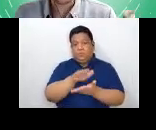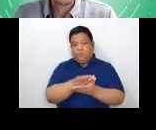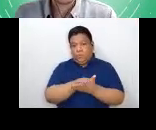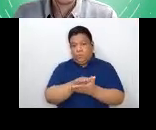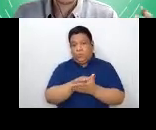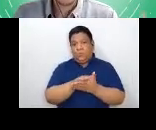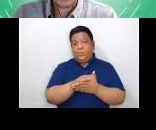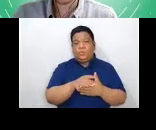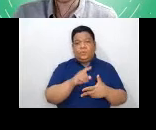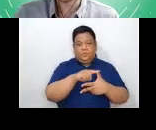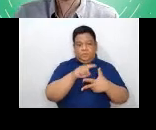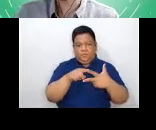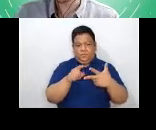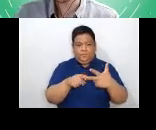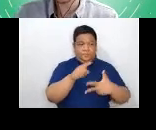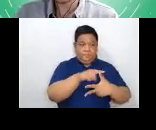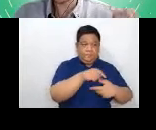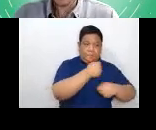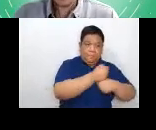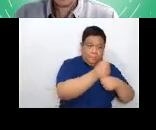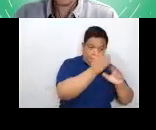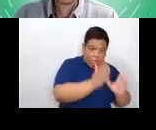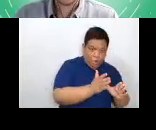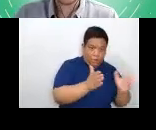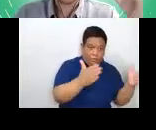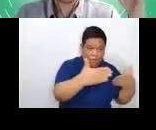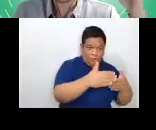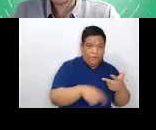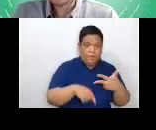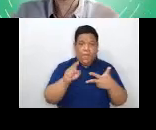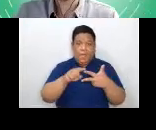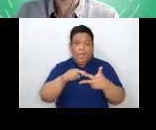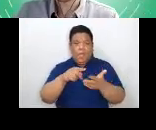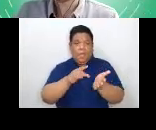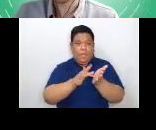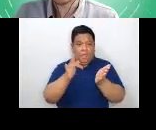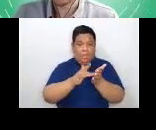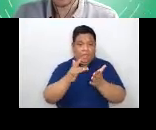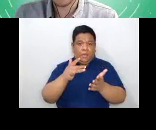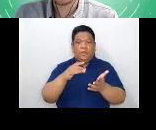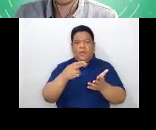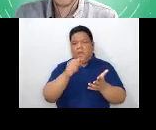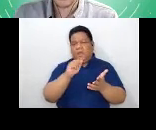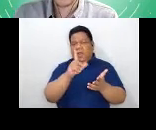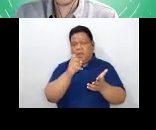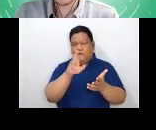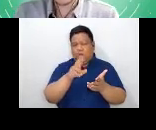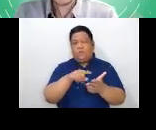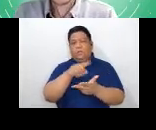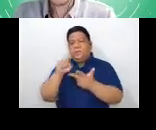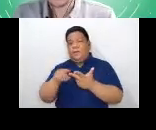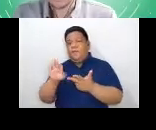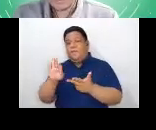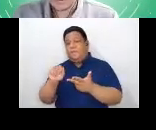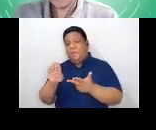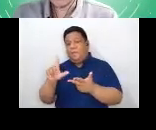are makerspaces, hackerspaces, and fab labs. So they're all different forms of digital fabrication laboratories. And these